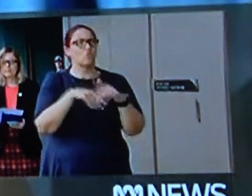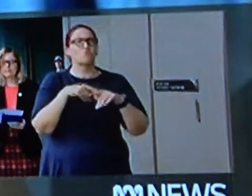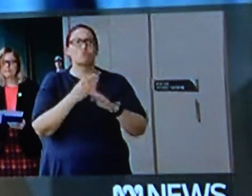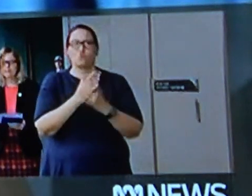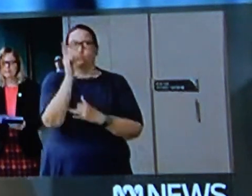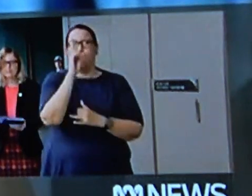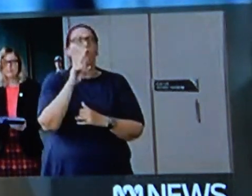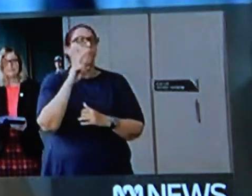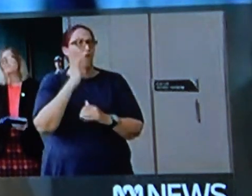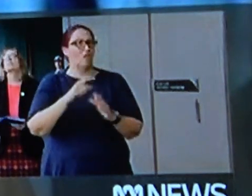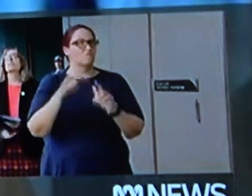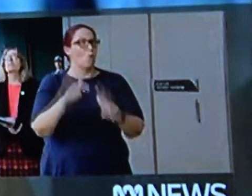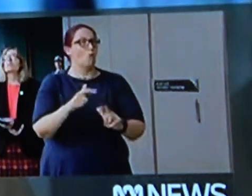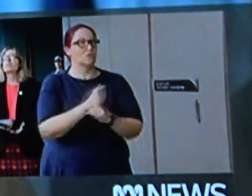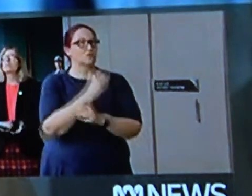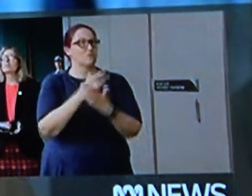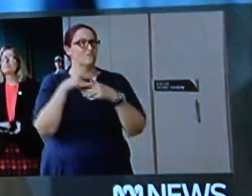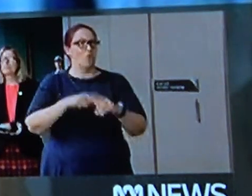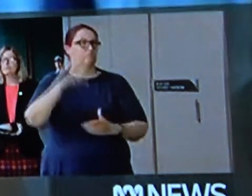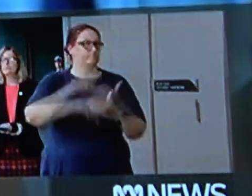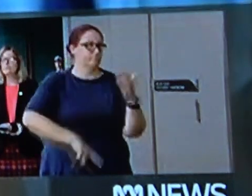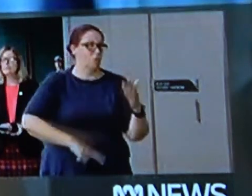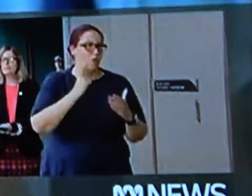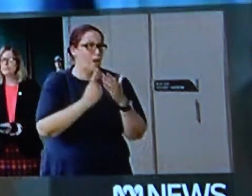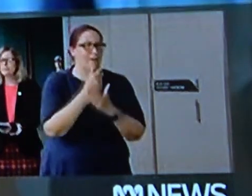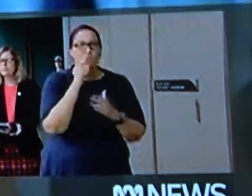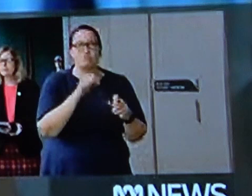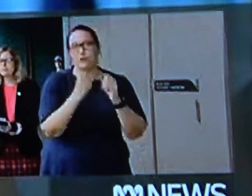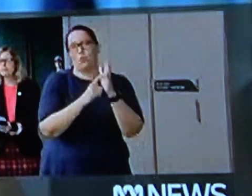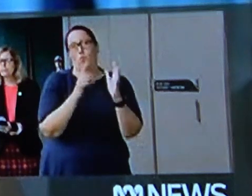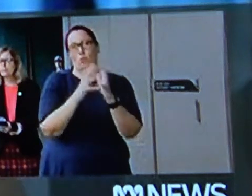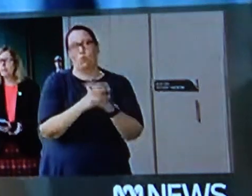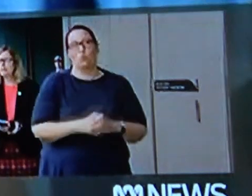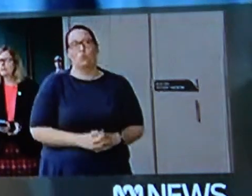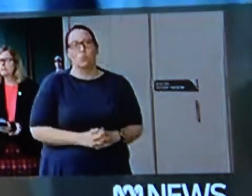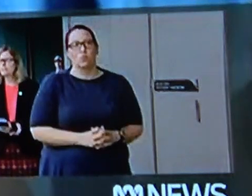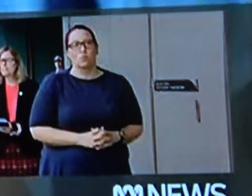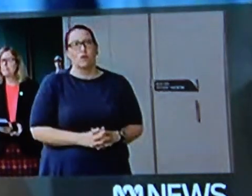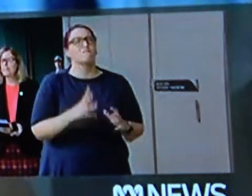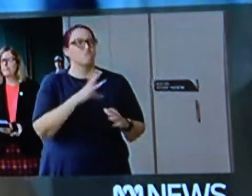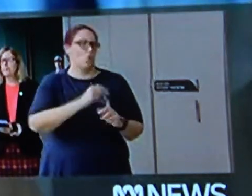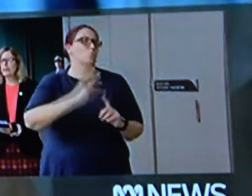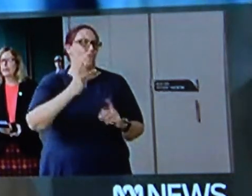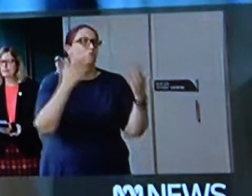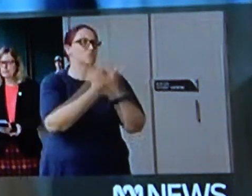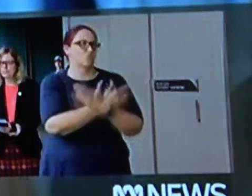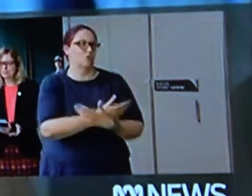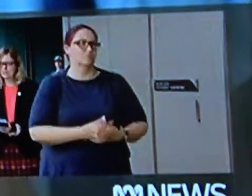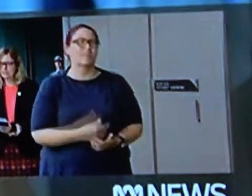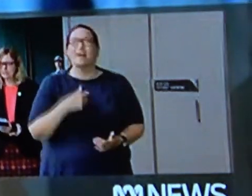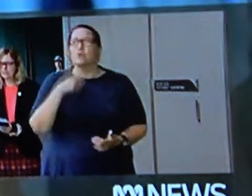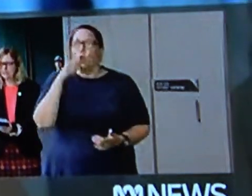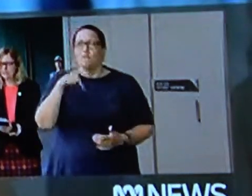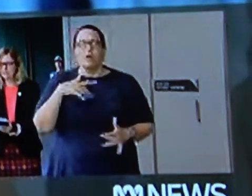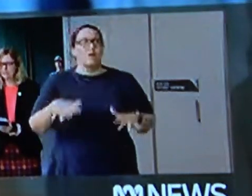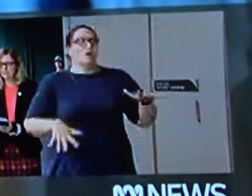has absorbed these changes, once everyone has worked out what works for them, we'll all adjust. We'll all adjust. And we'll all